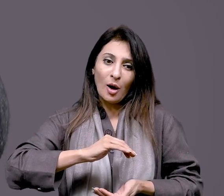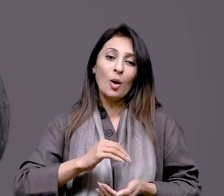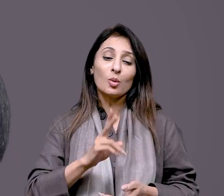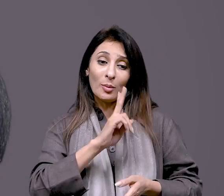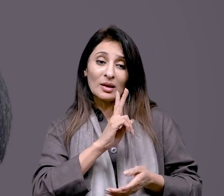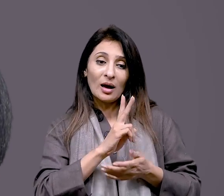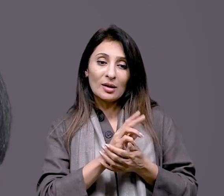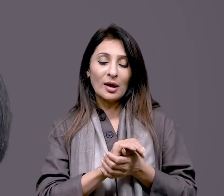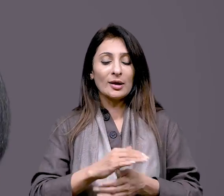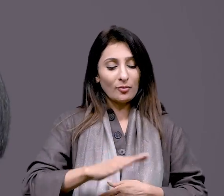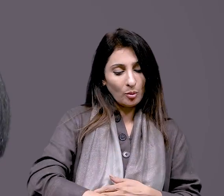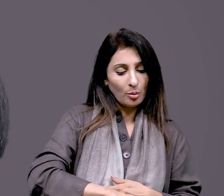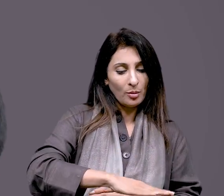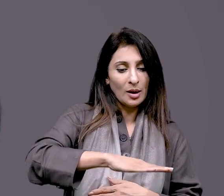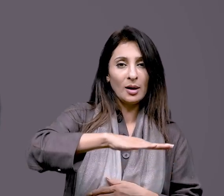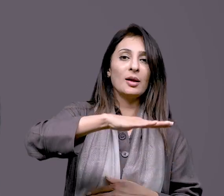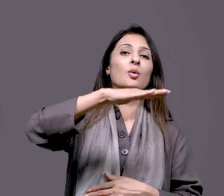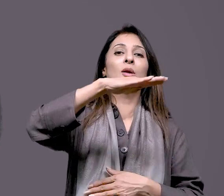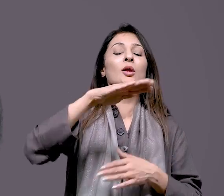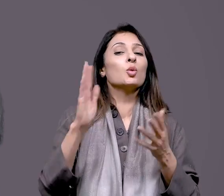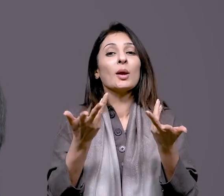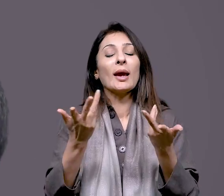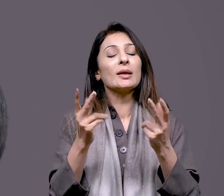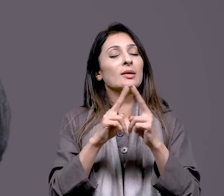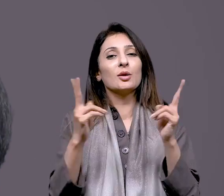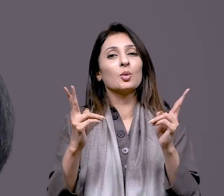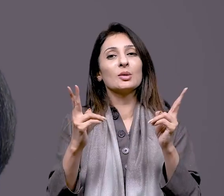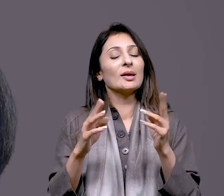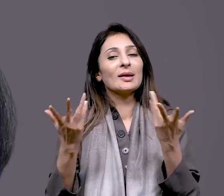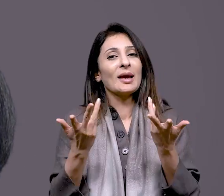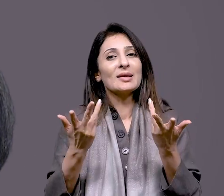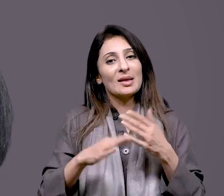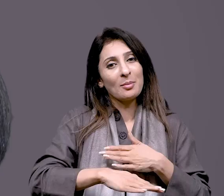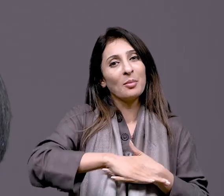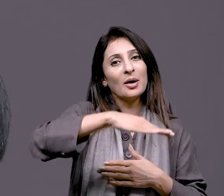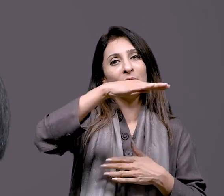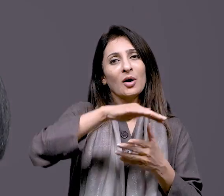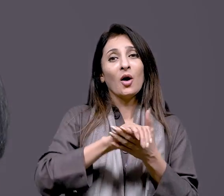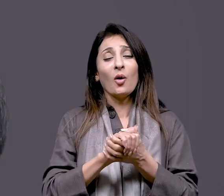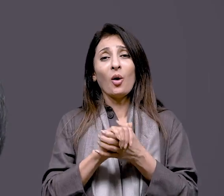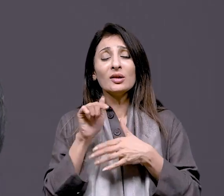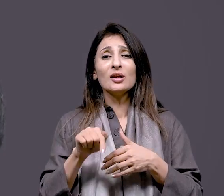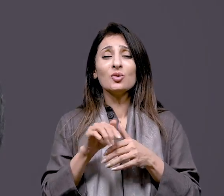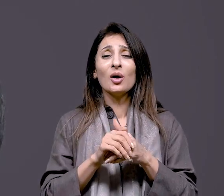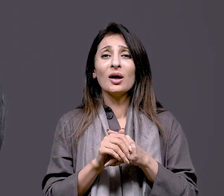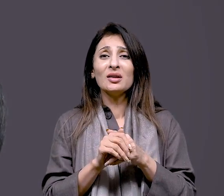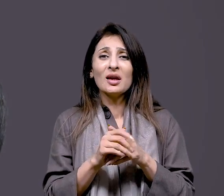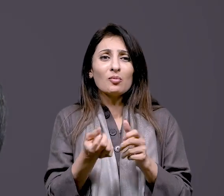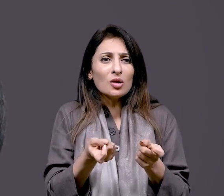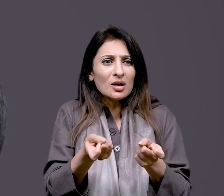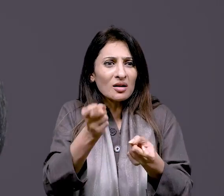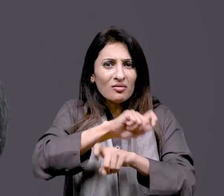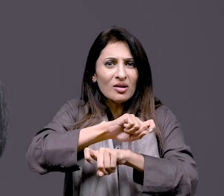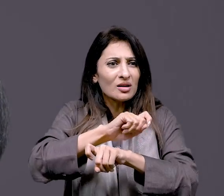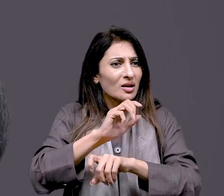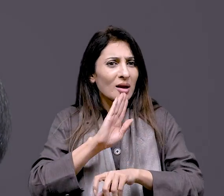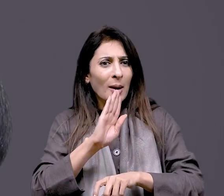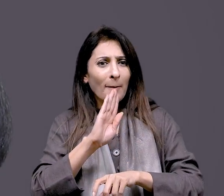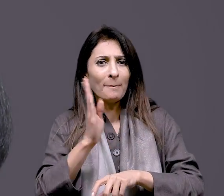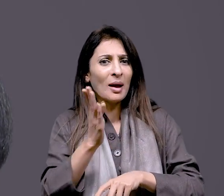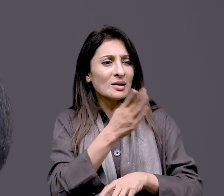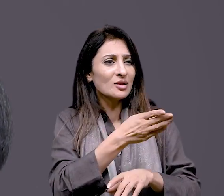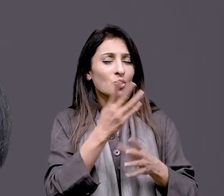grown-up adult ways. Now, this is a very conflicting message for anyone going through a very difficult time in their lives where